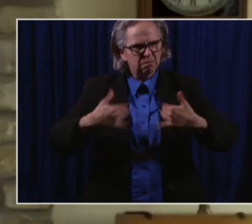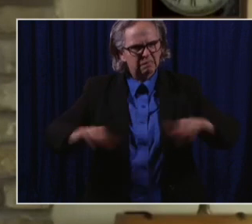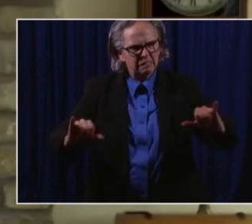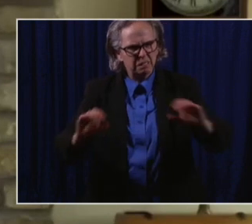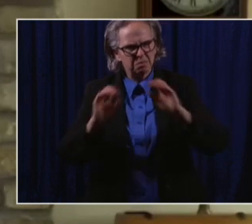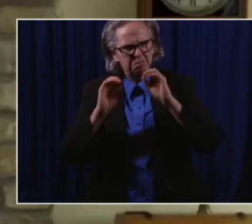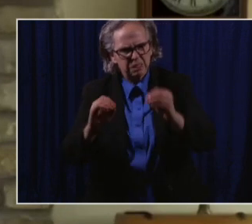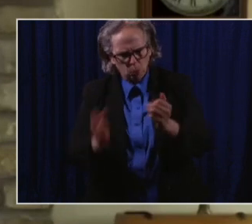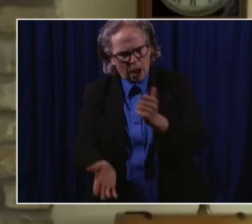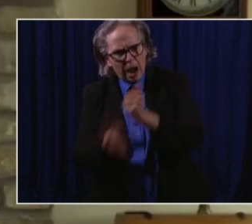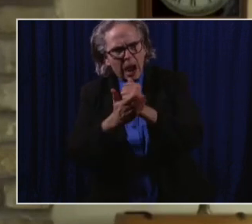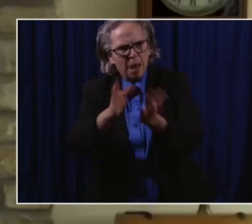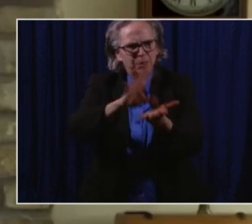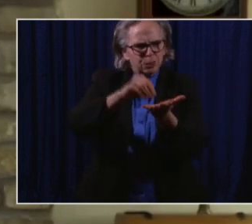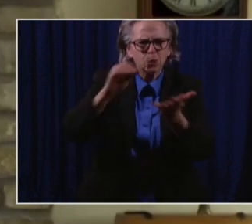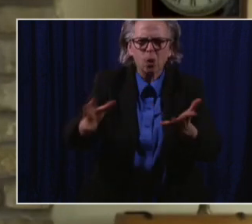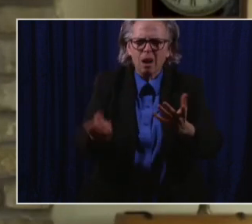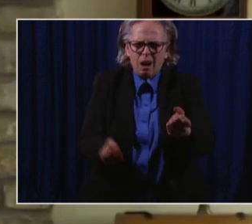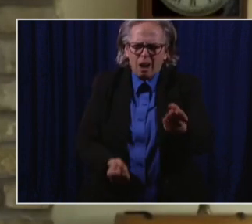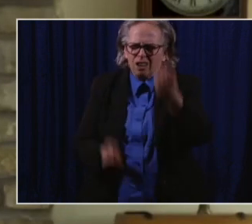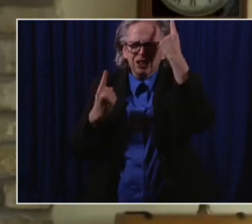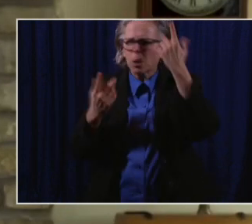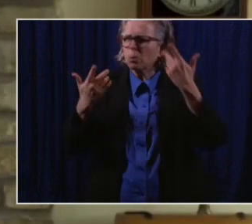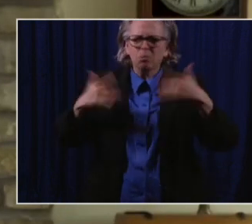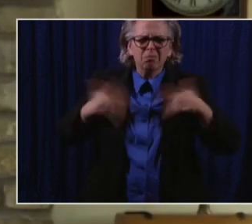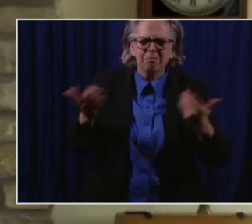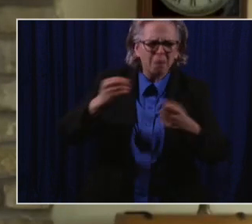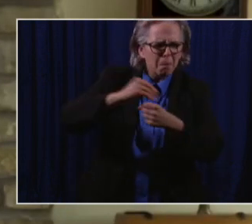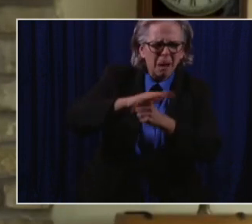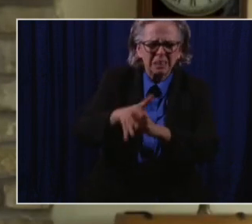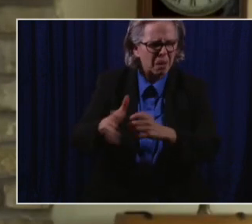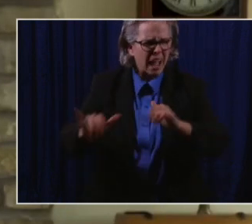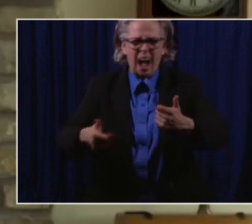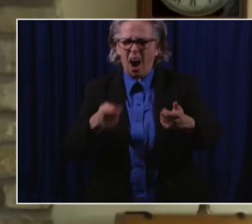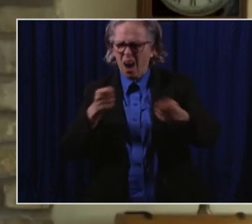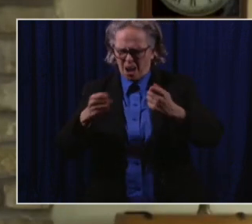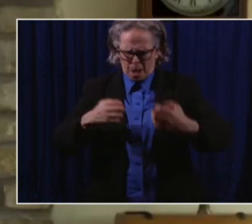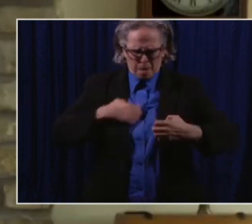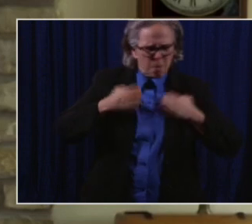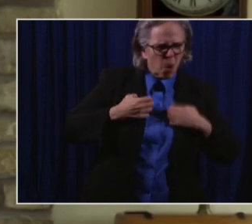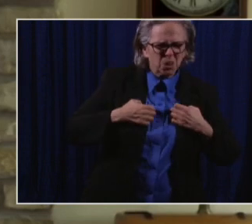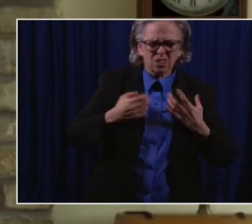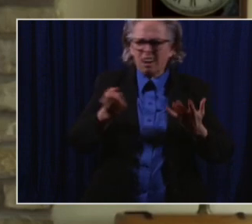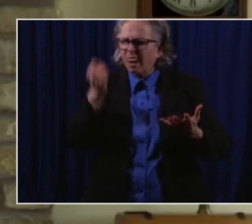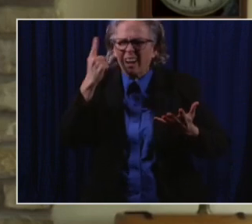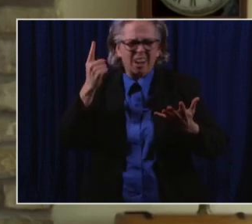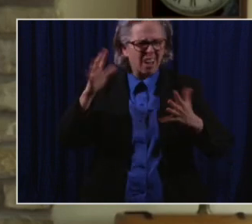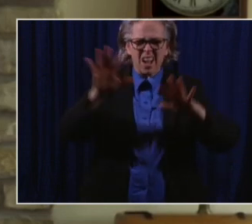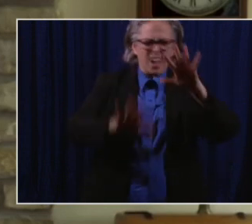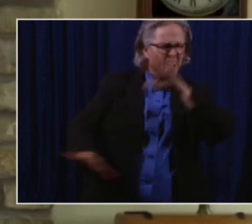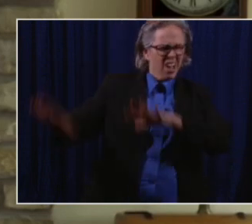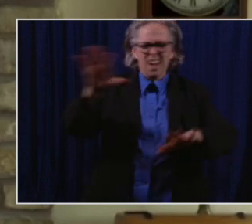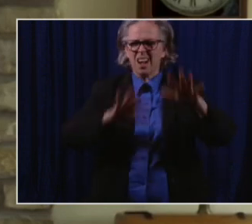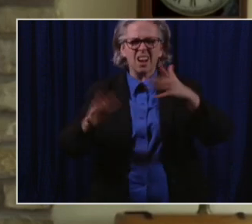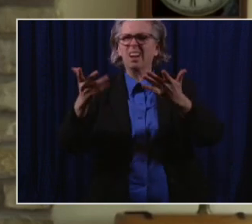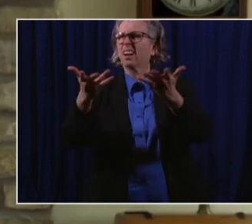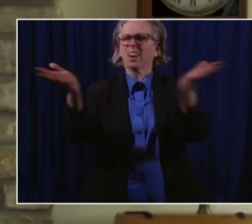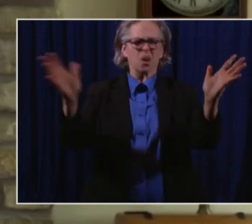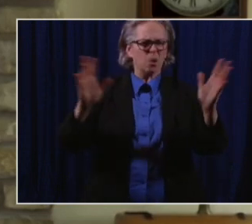health challenges that they might face, or working with families to help kids succeed, we thank our teachers for their